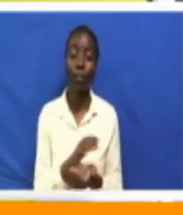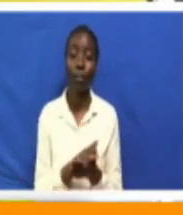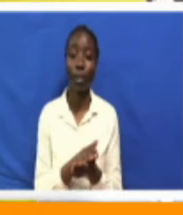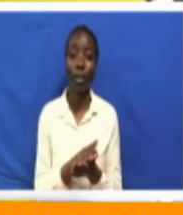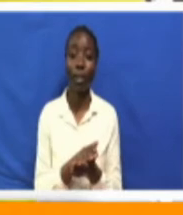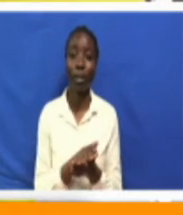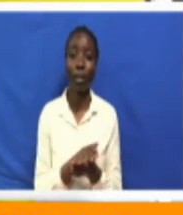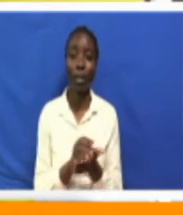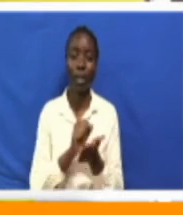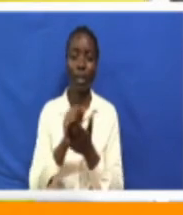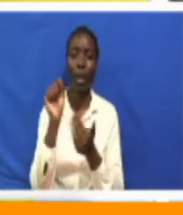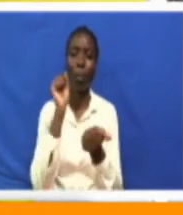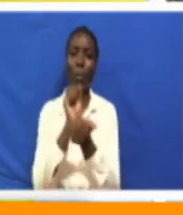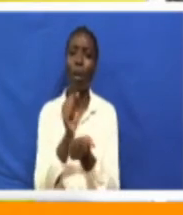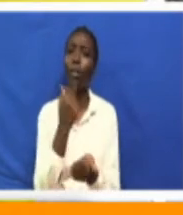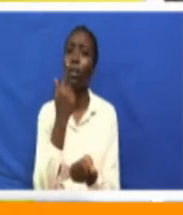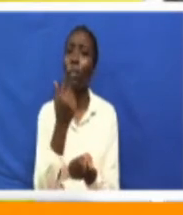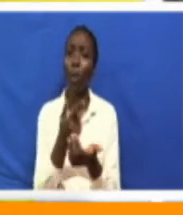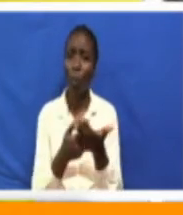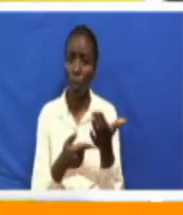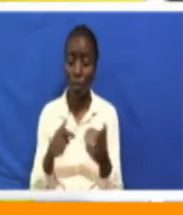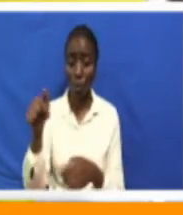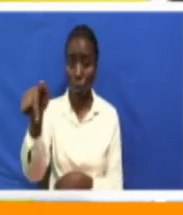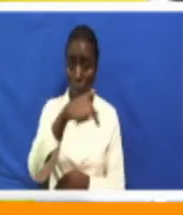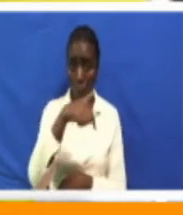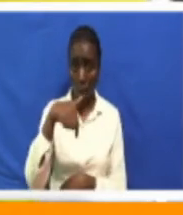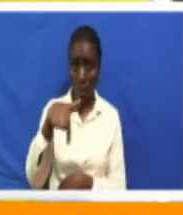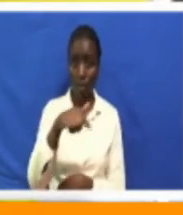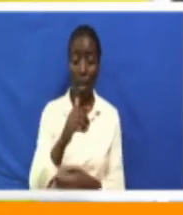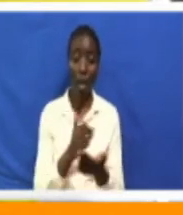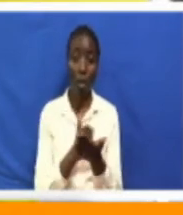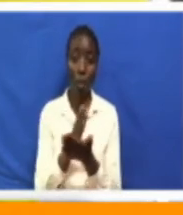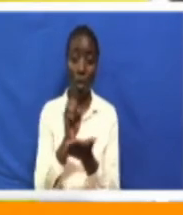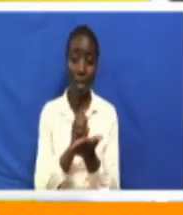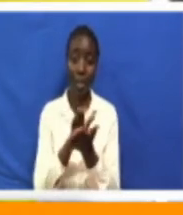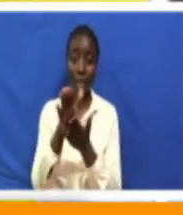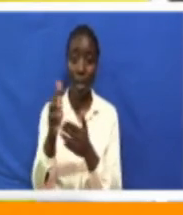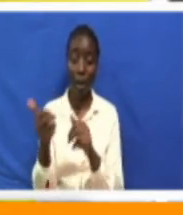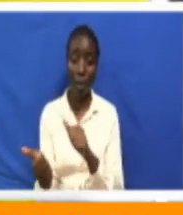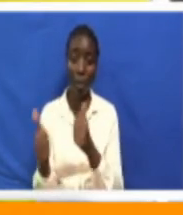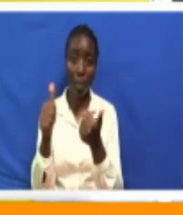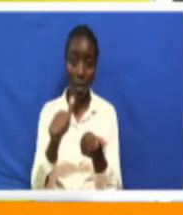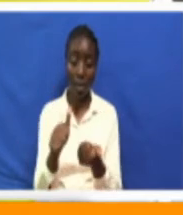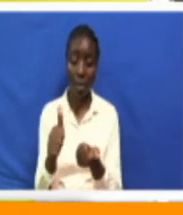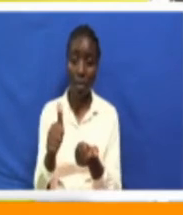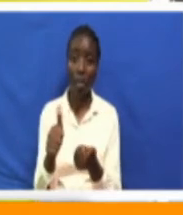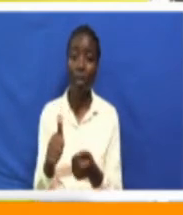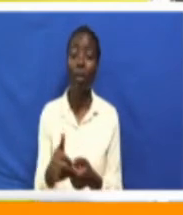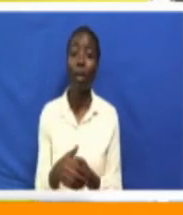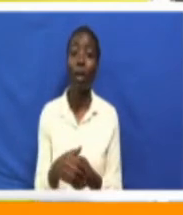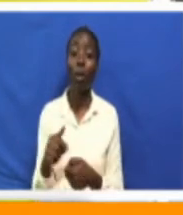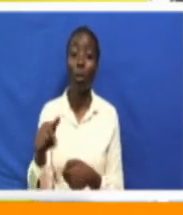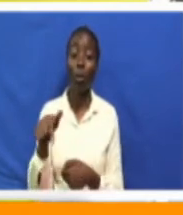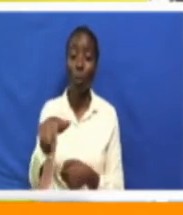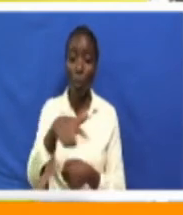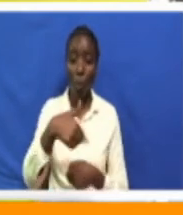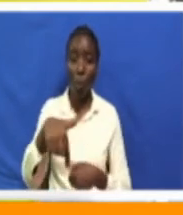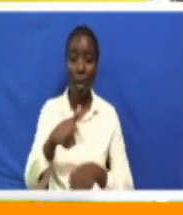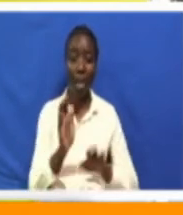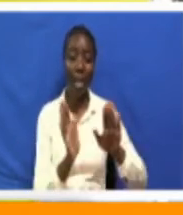and so say simple to us in the sacrament of baptism will die or we